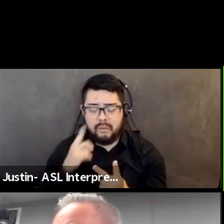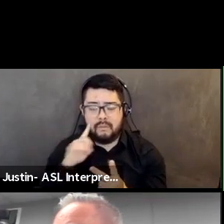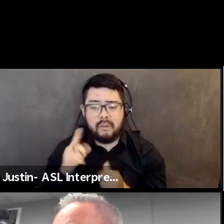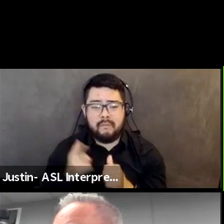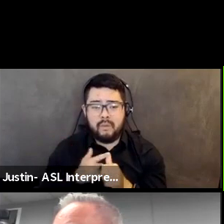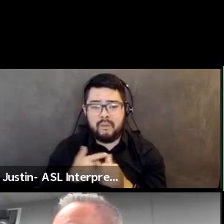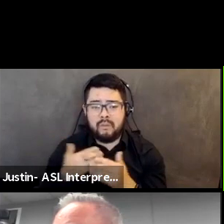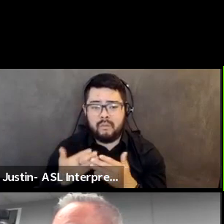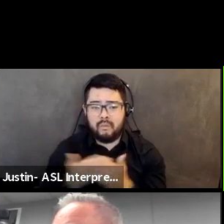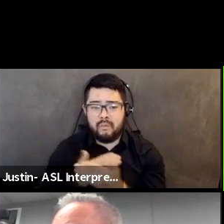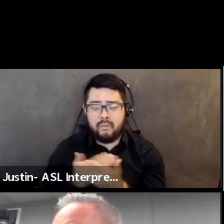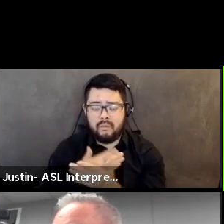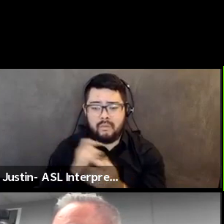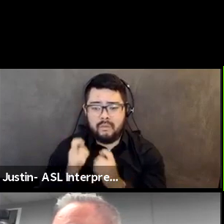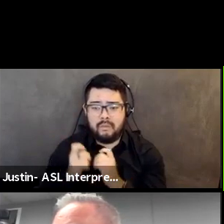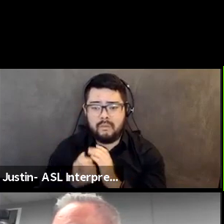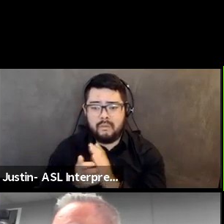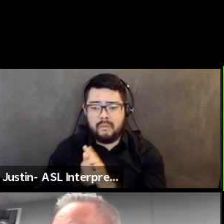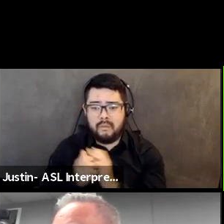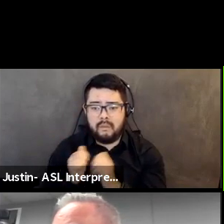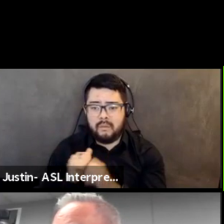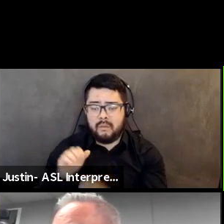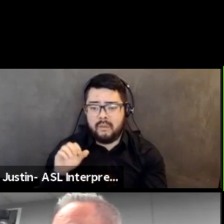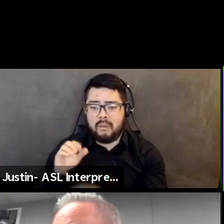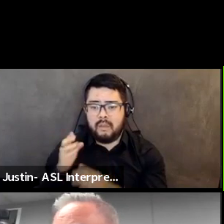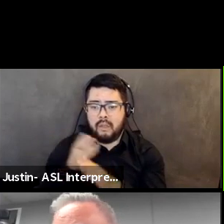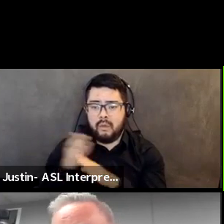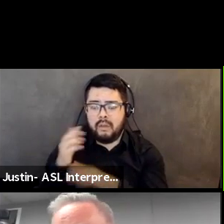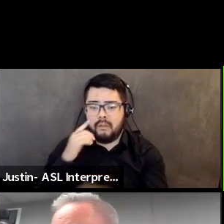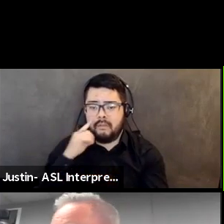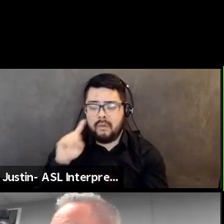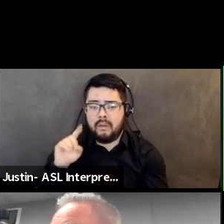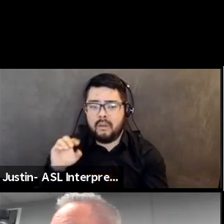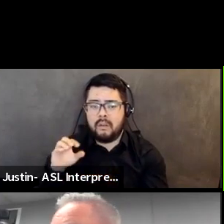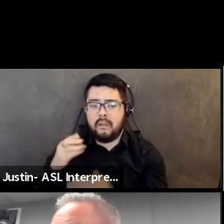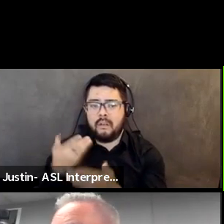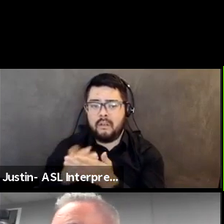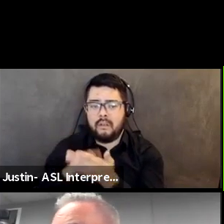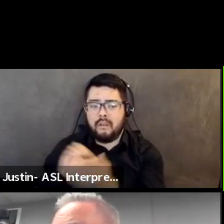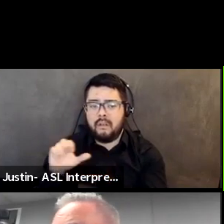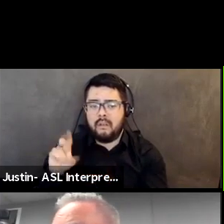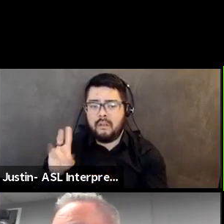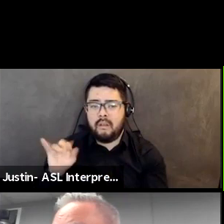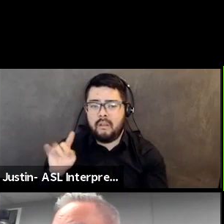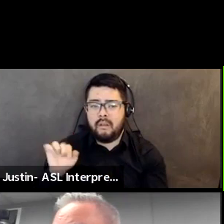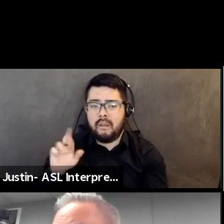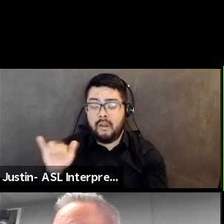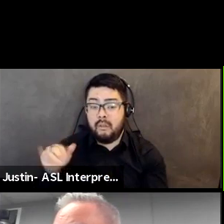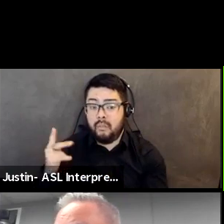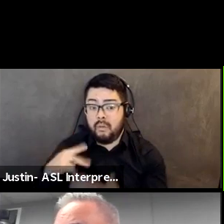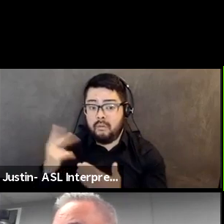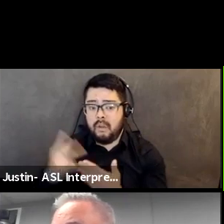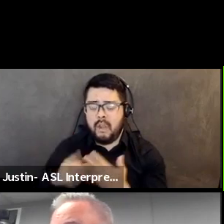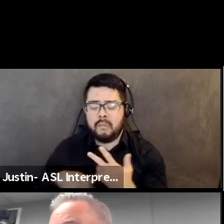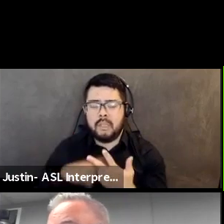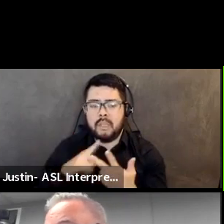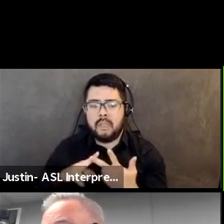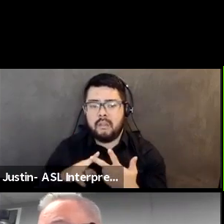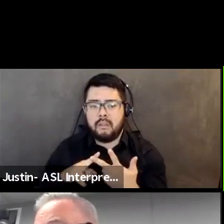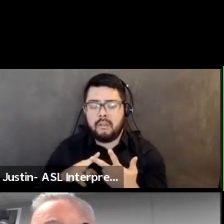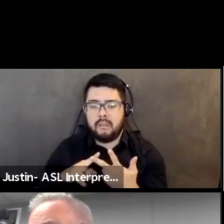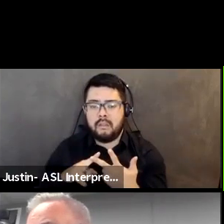agreement with careers through culinary programs inc pr three mr president is to amend the current